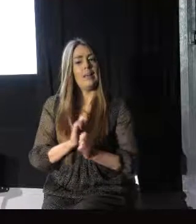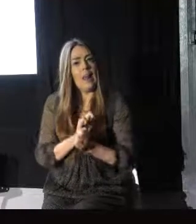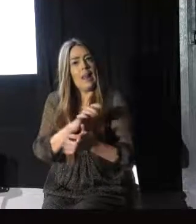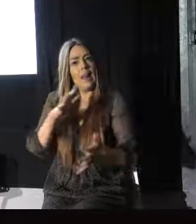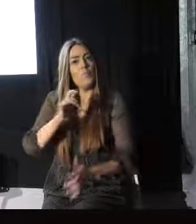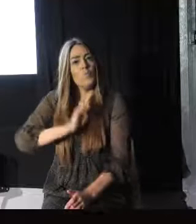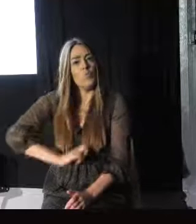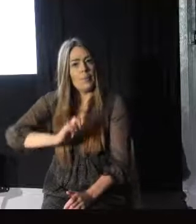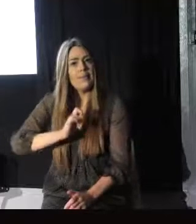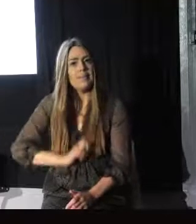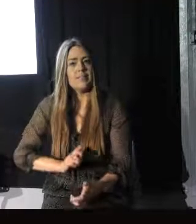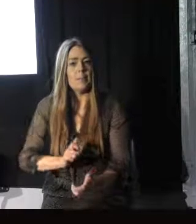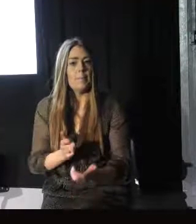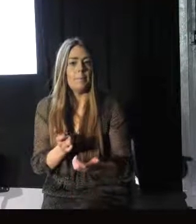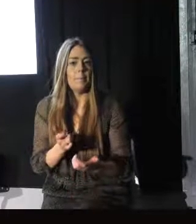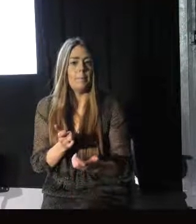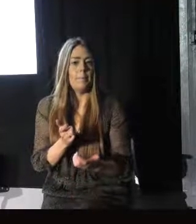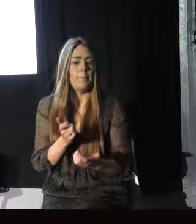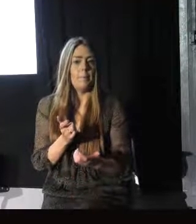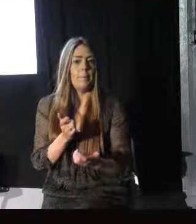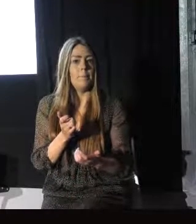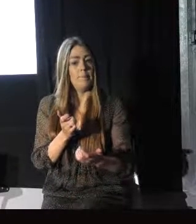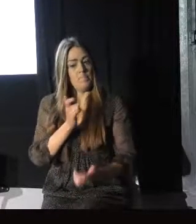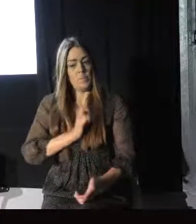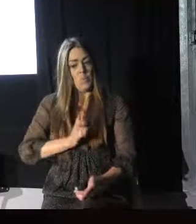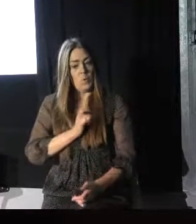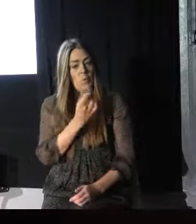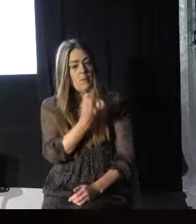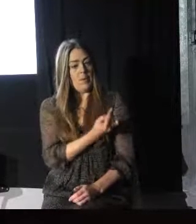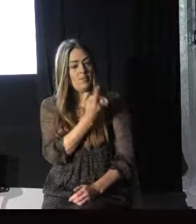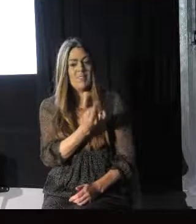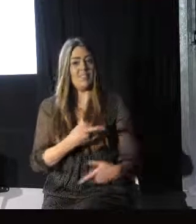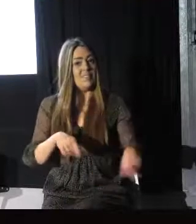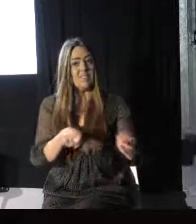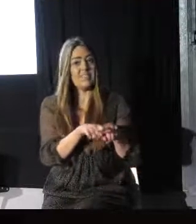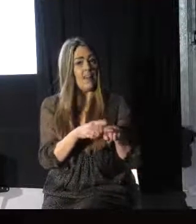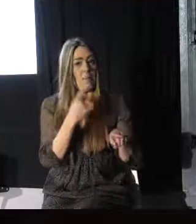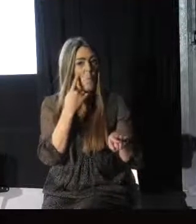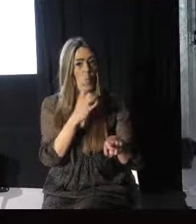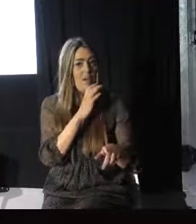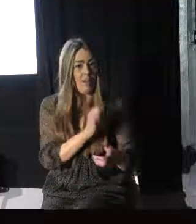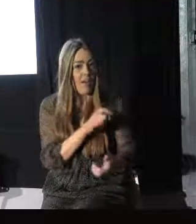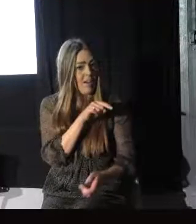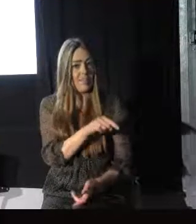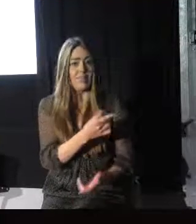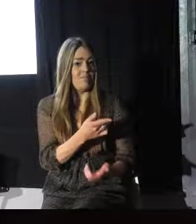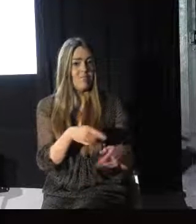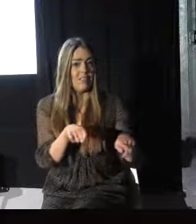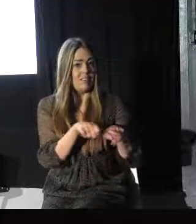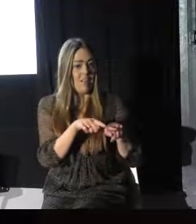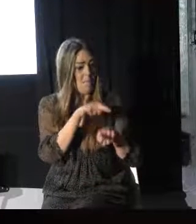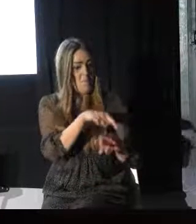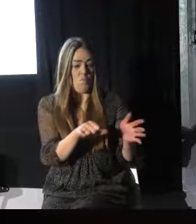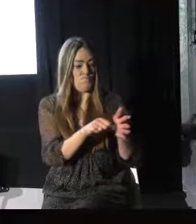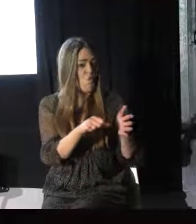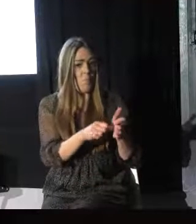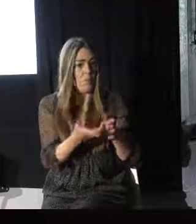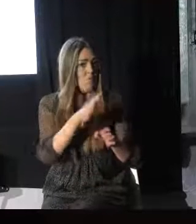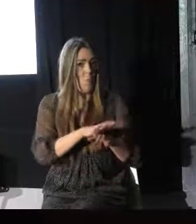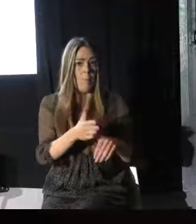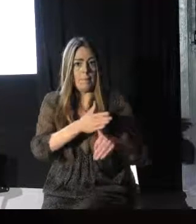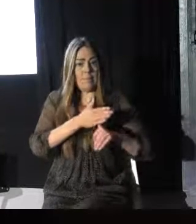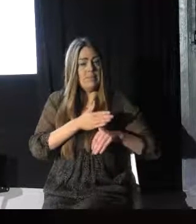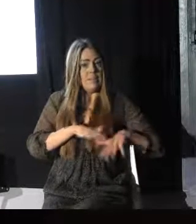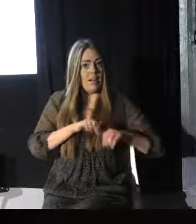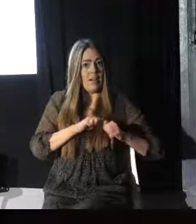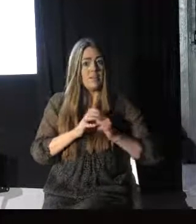humanism, where the trick is that the human is the same old white guy that was the problem in the first place.